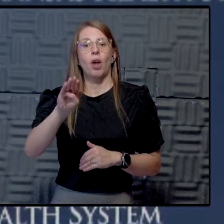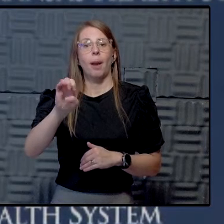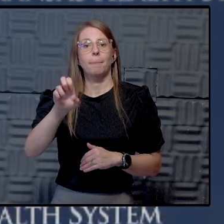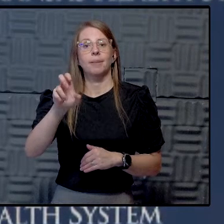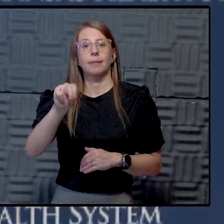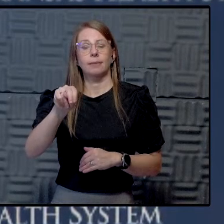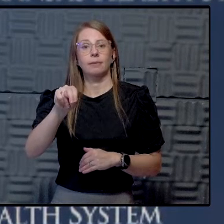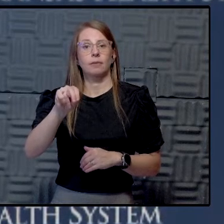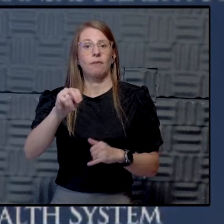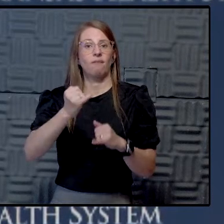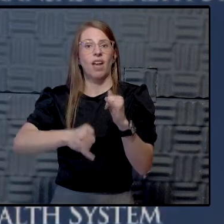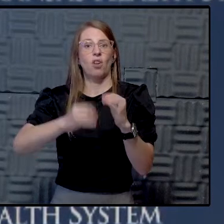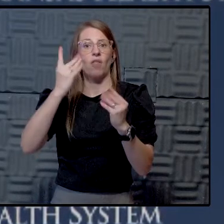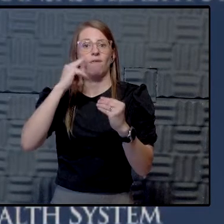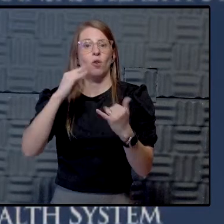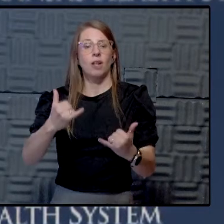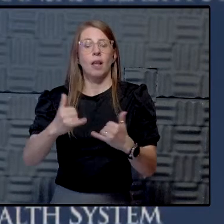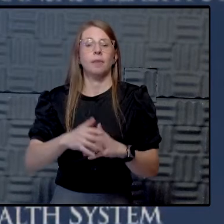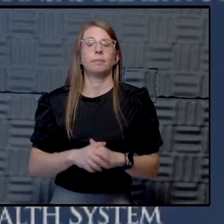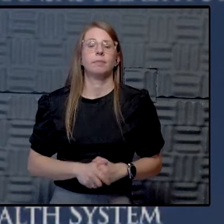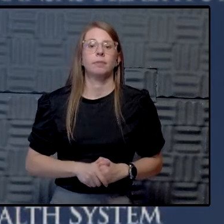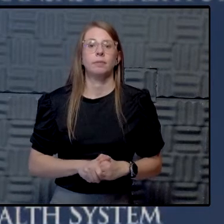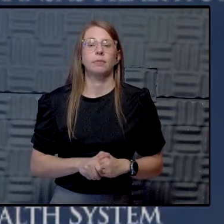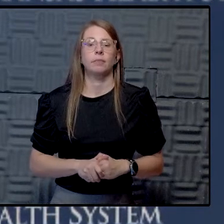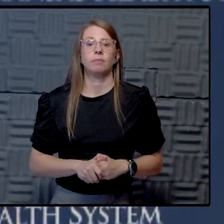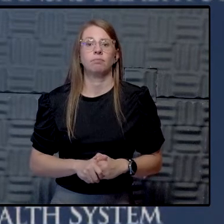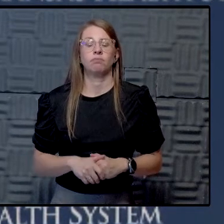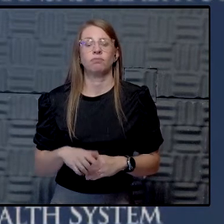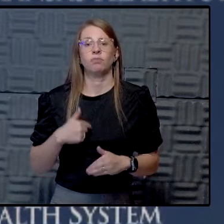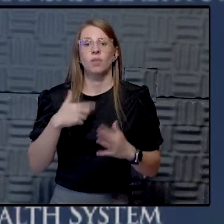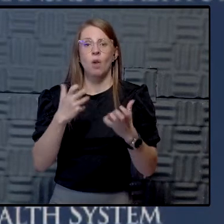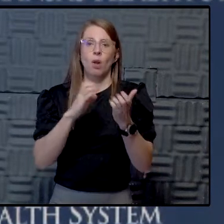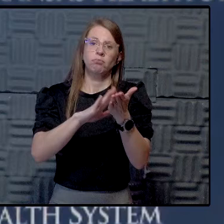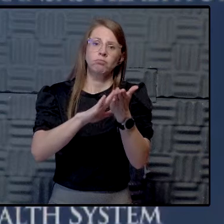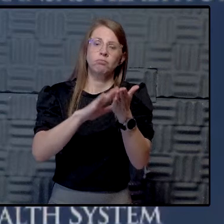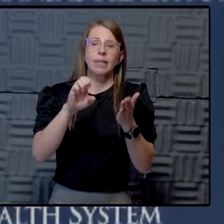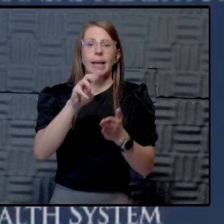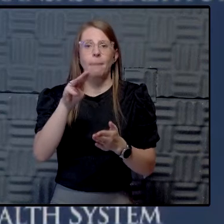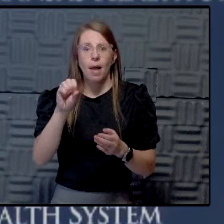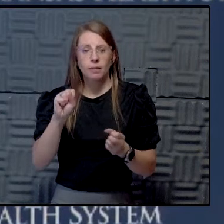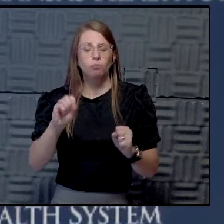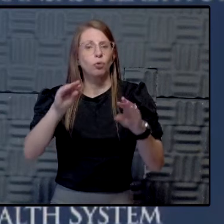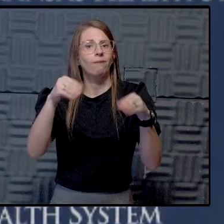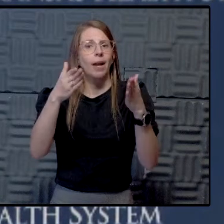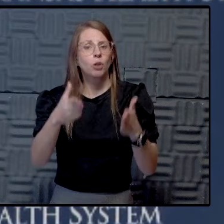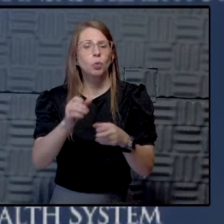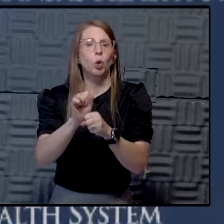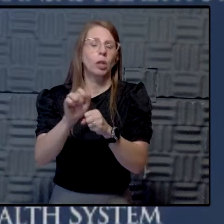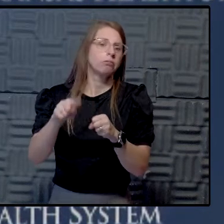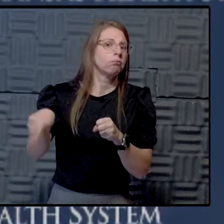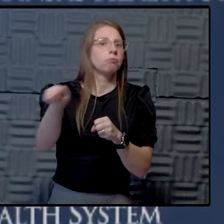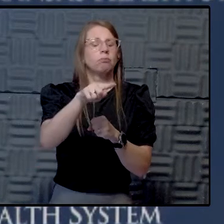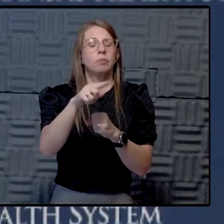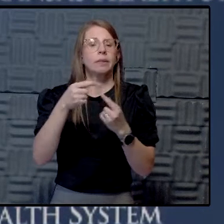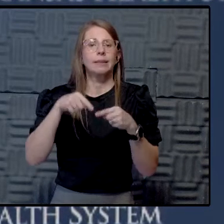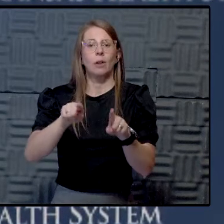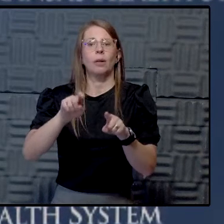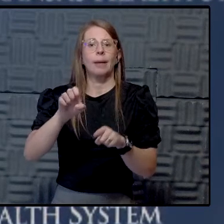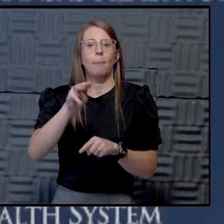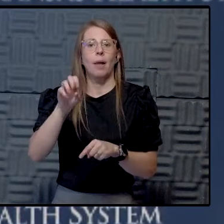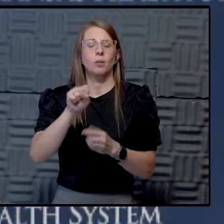thoughts for today. I'd just like to give a shout out to all the EMS providers that are working out there during this EMS week